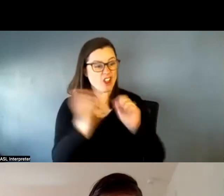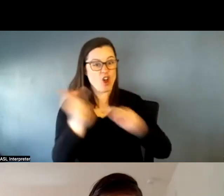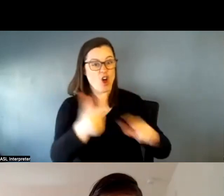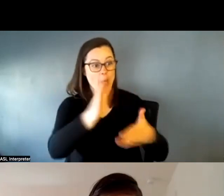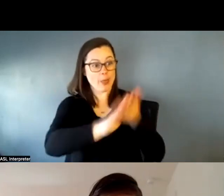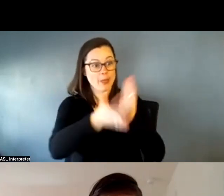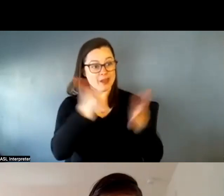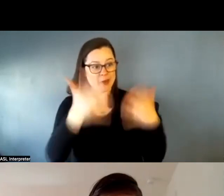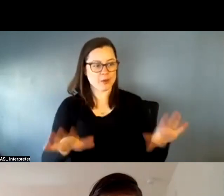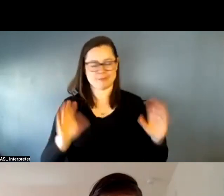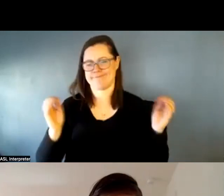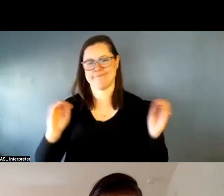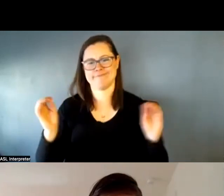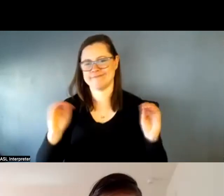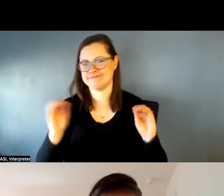exclude them,